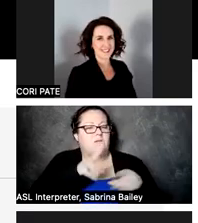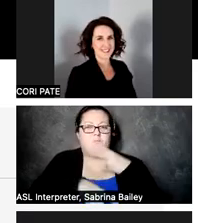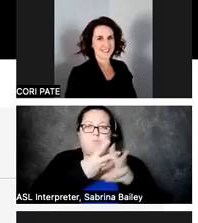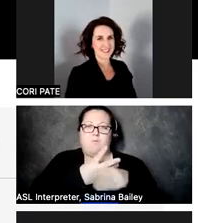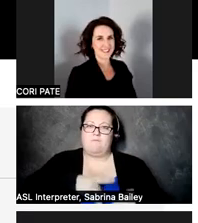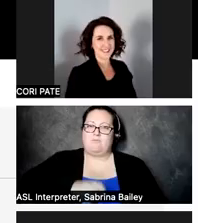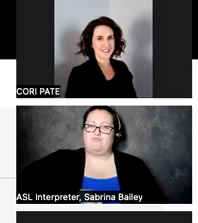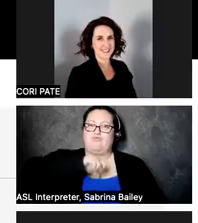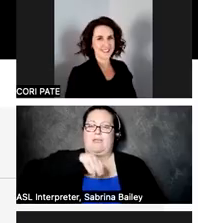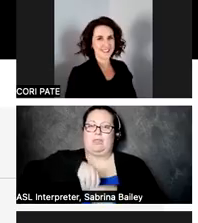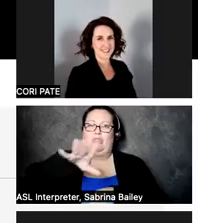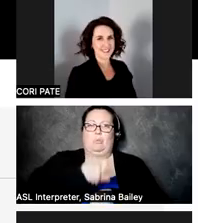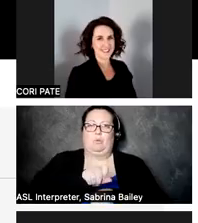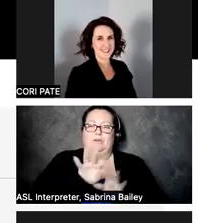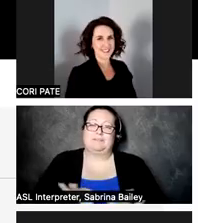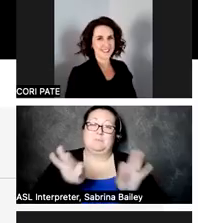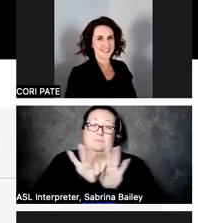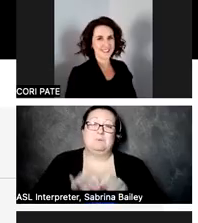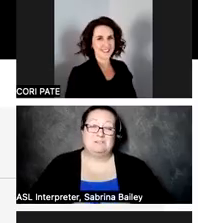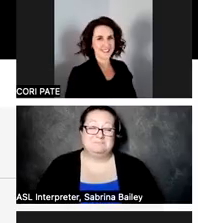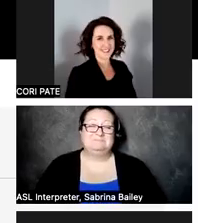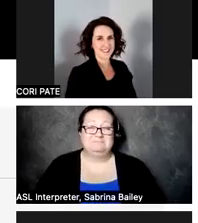work is important.